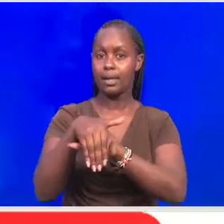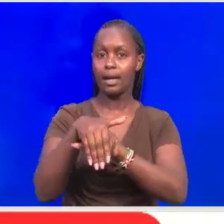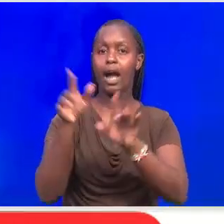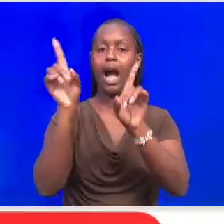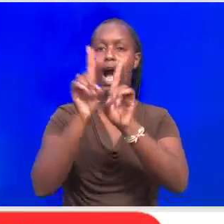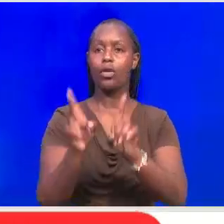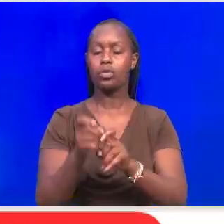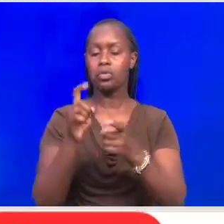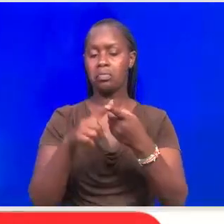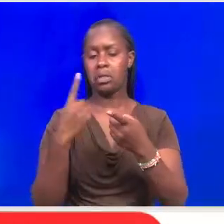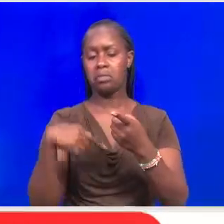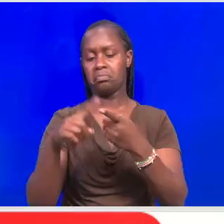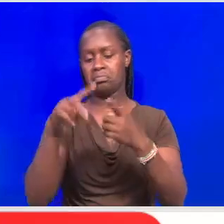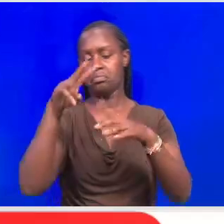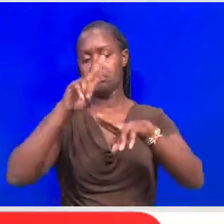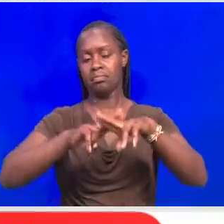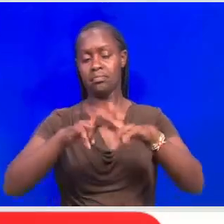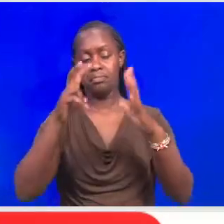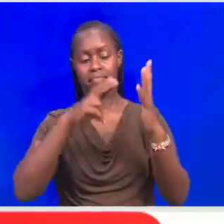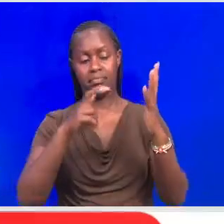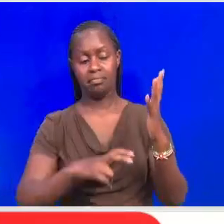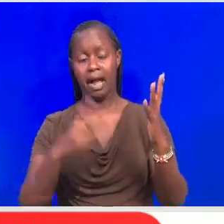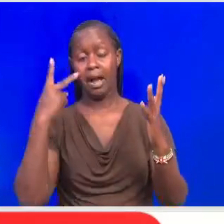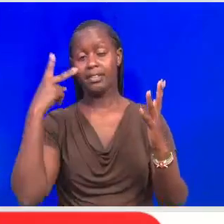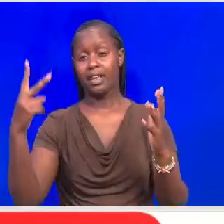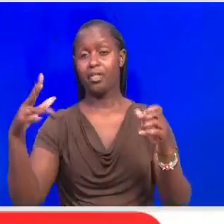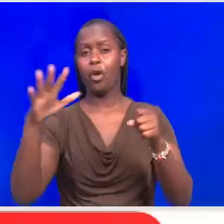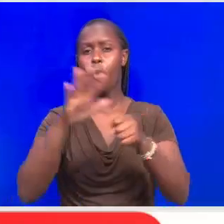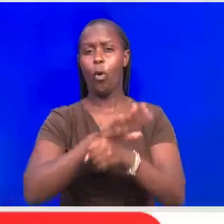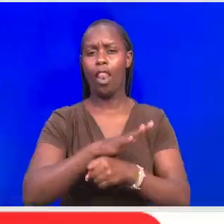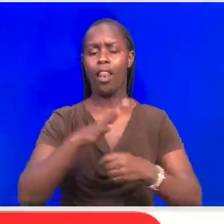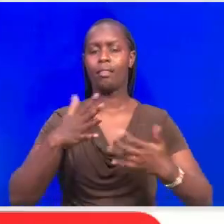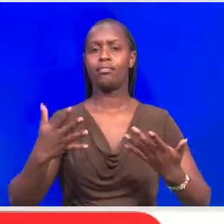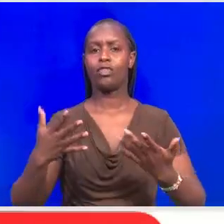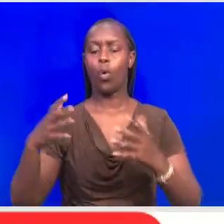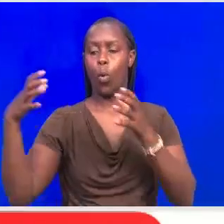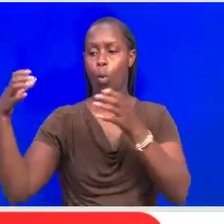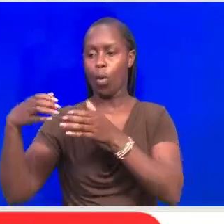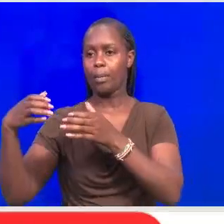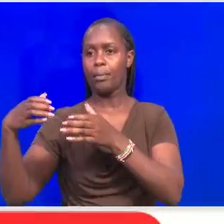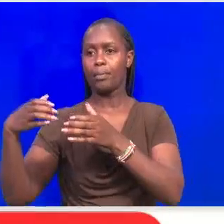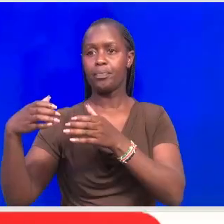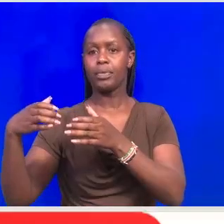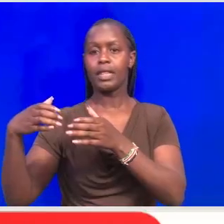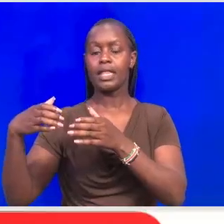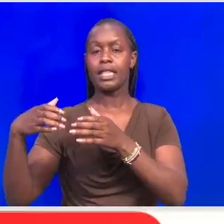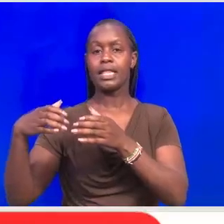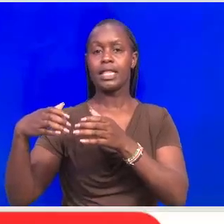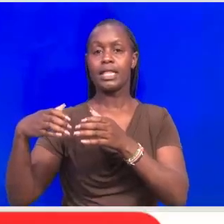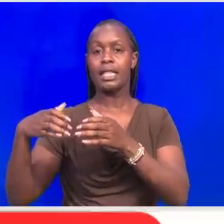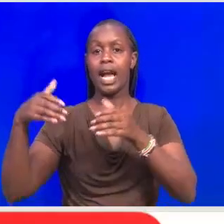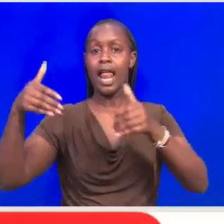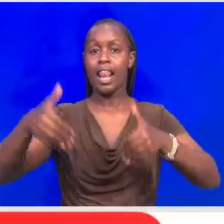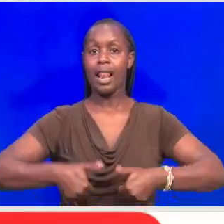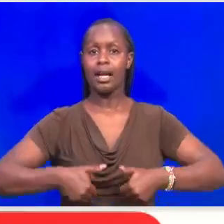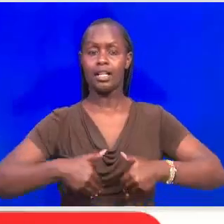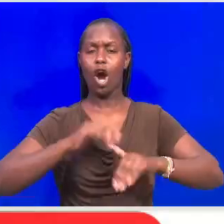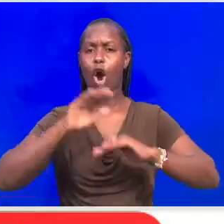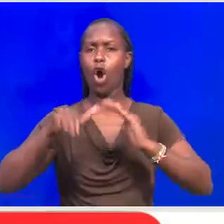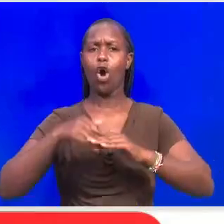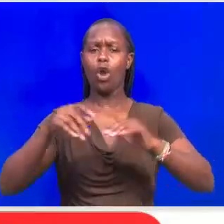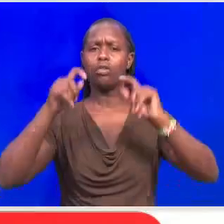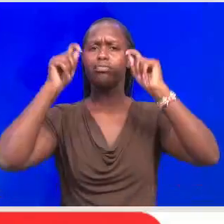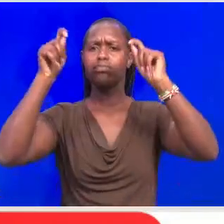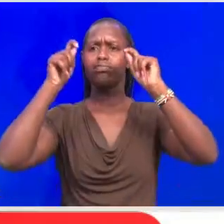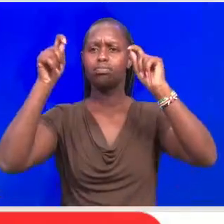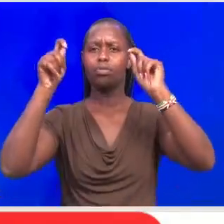back and saw the whole generation in Lang'ata out here having their voices so loud. Even